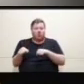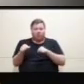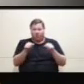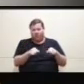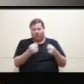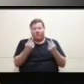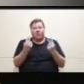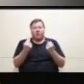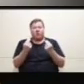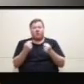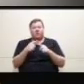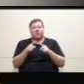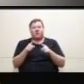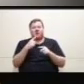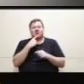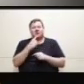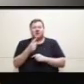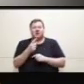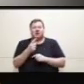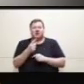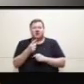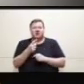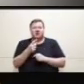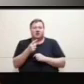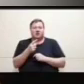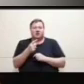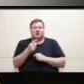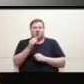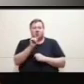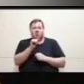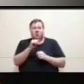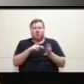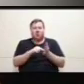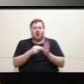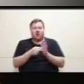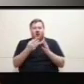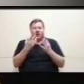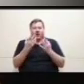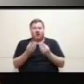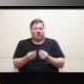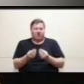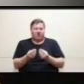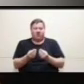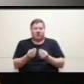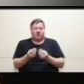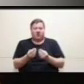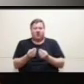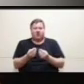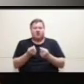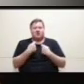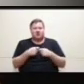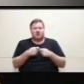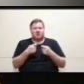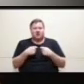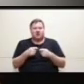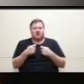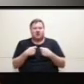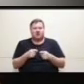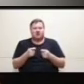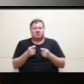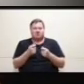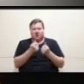they are arguing that on what you had actually planned, you actually didn't spend all the money